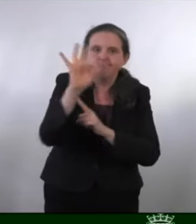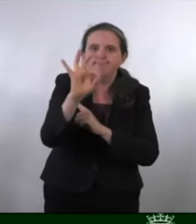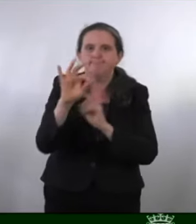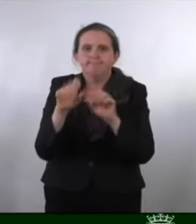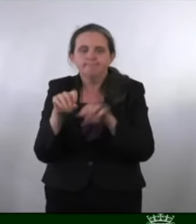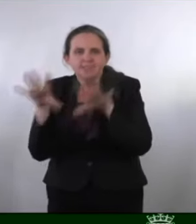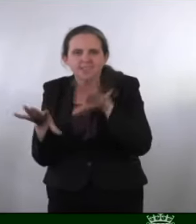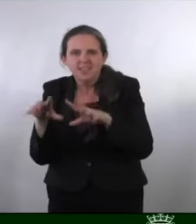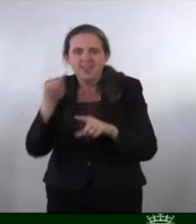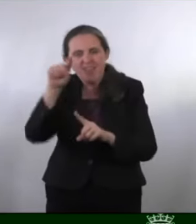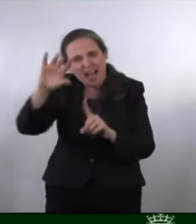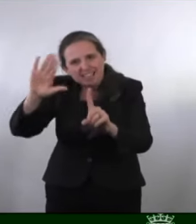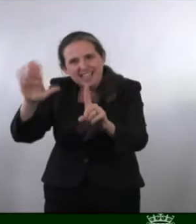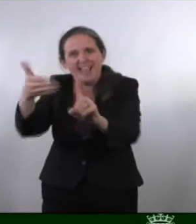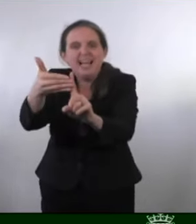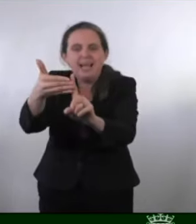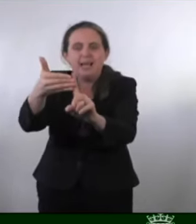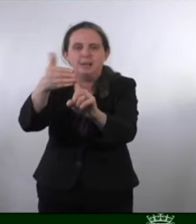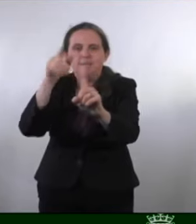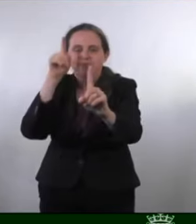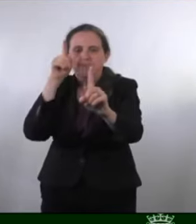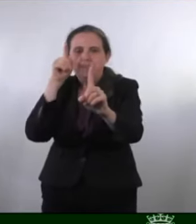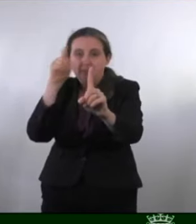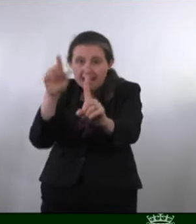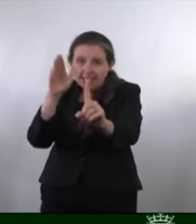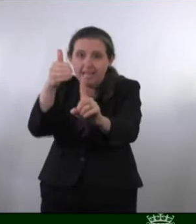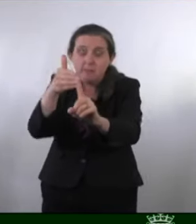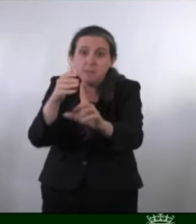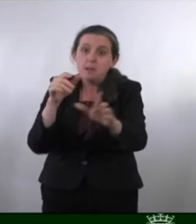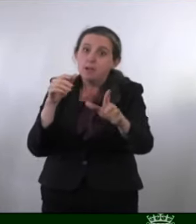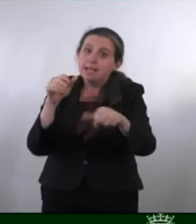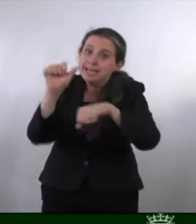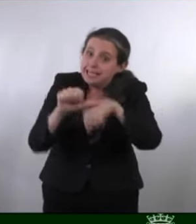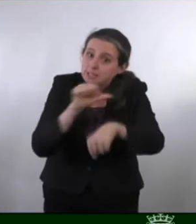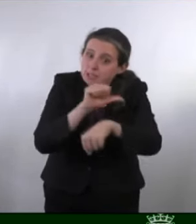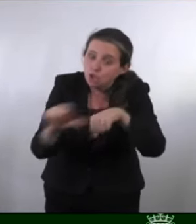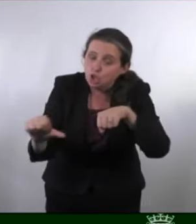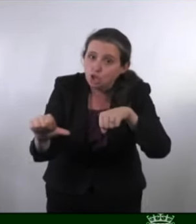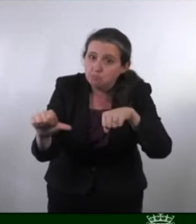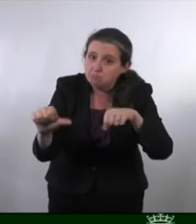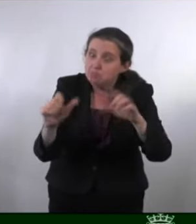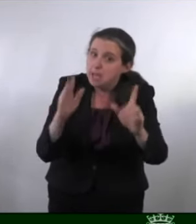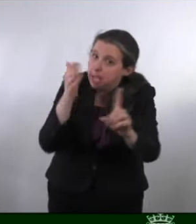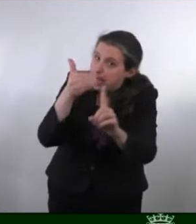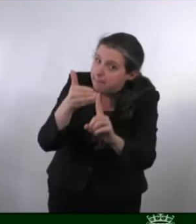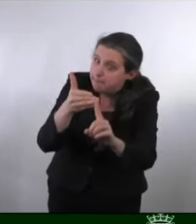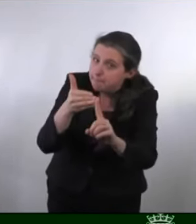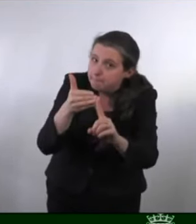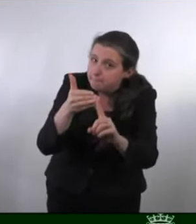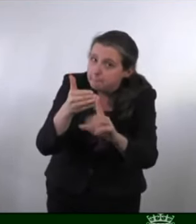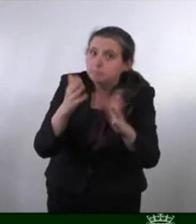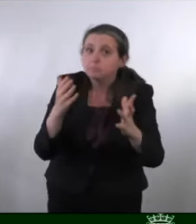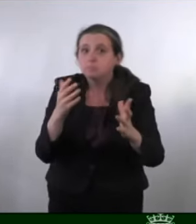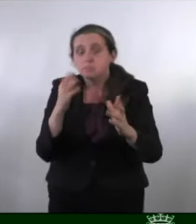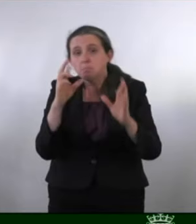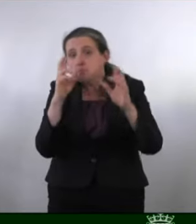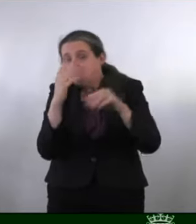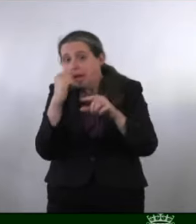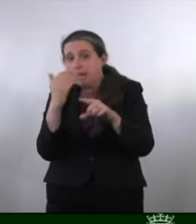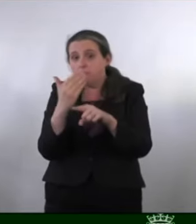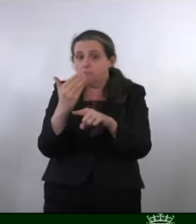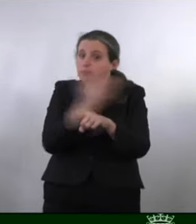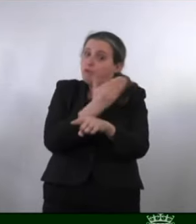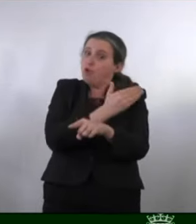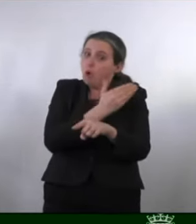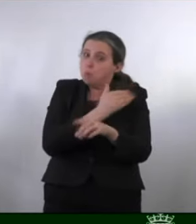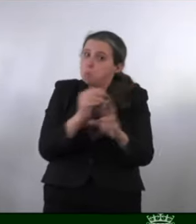that terminus, that end date, looks like being Easter. We may be able to do better before Easter, may be able